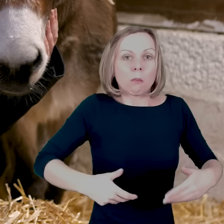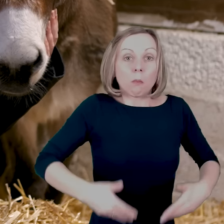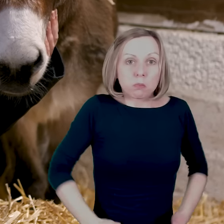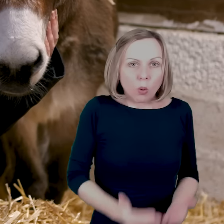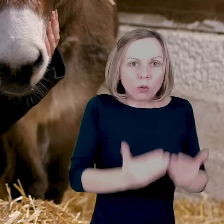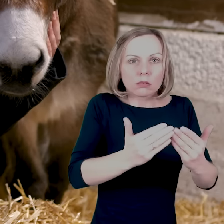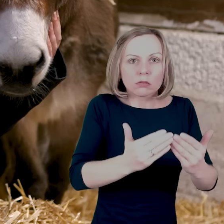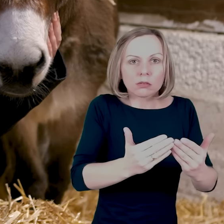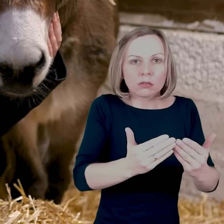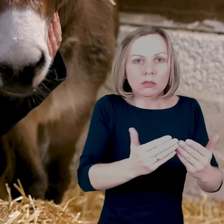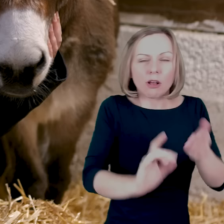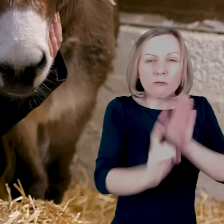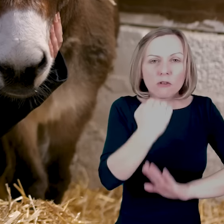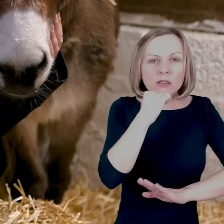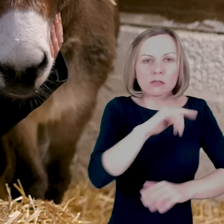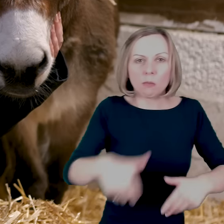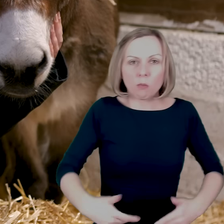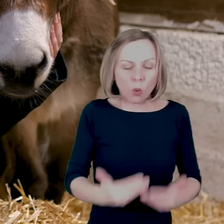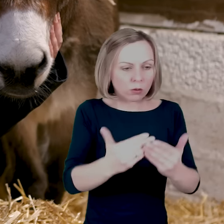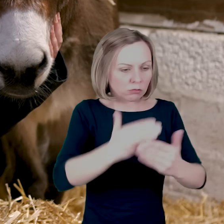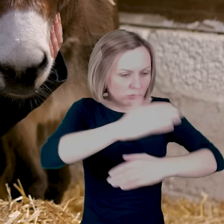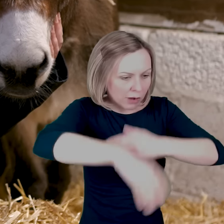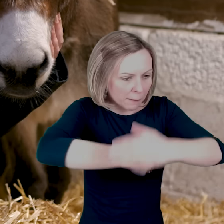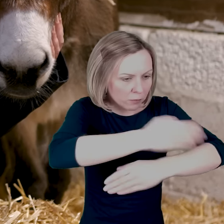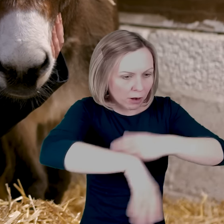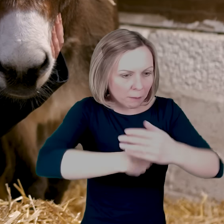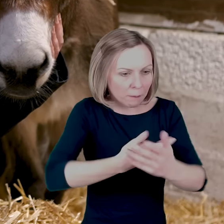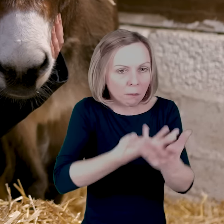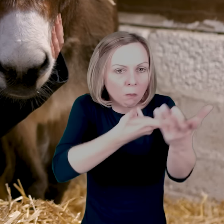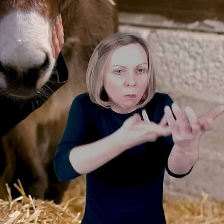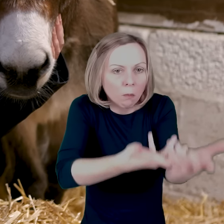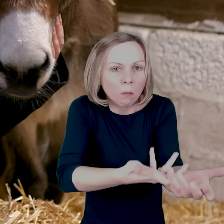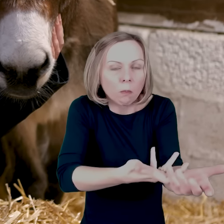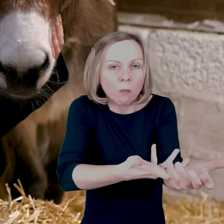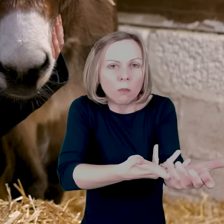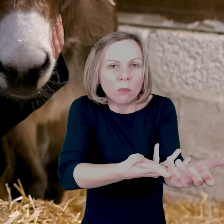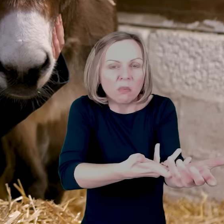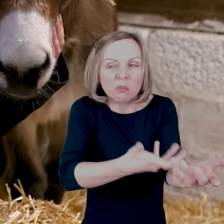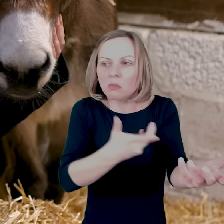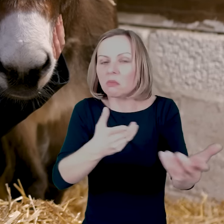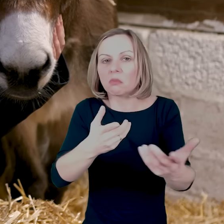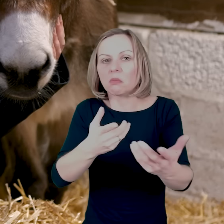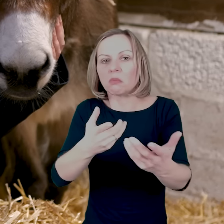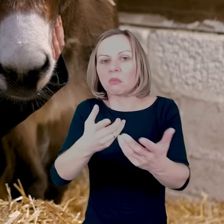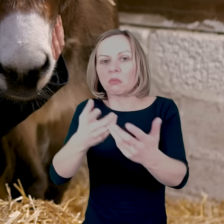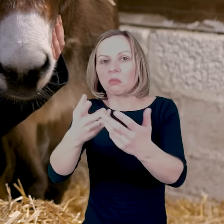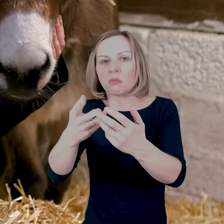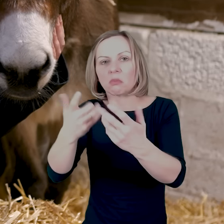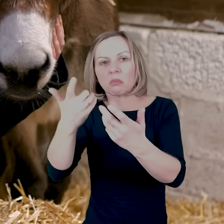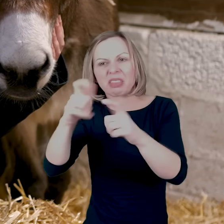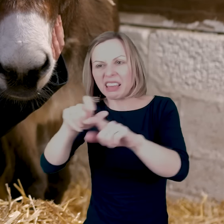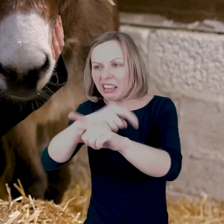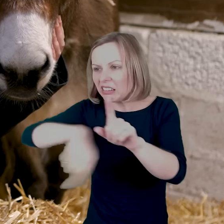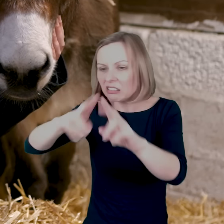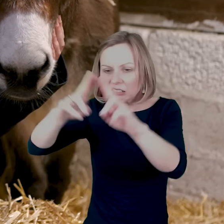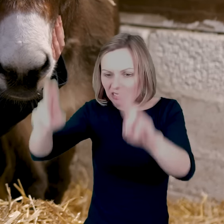firstborn son and wrapped him in bands of cloth and laid him in a manger because there was no place